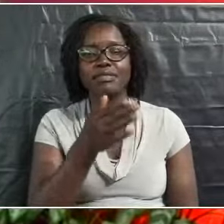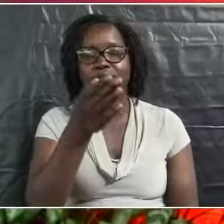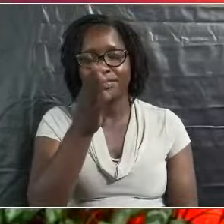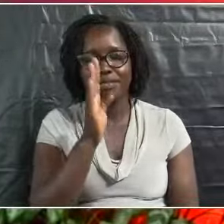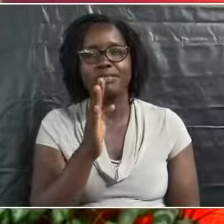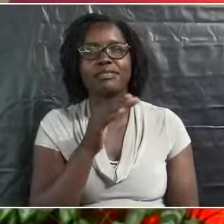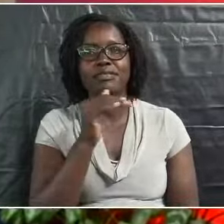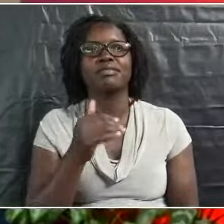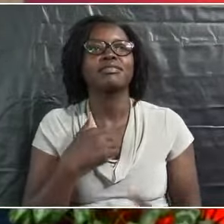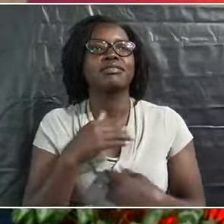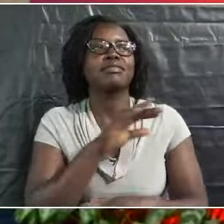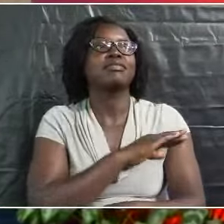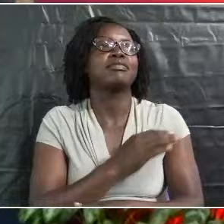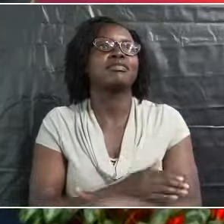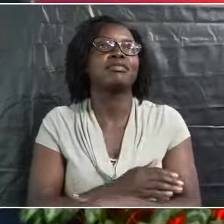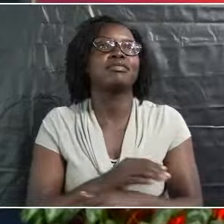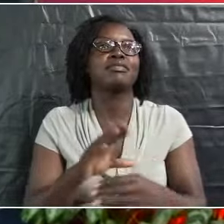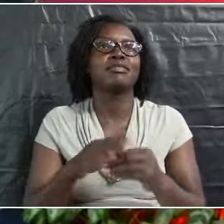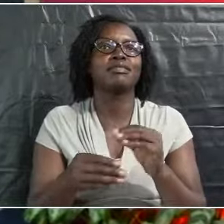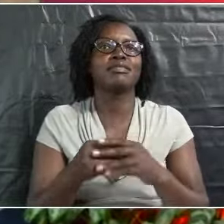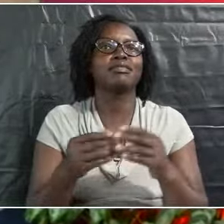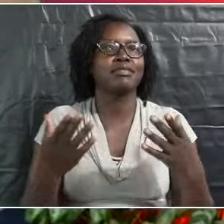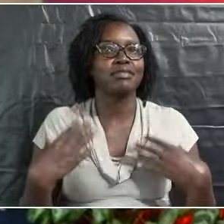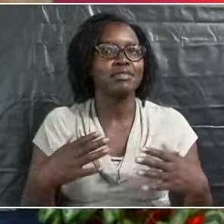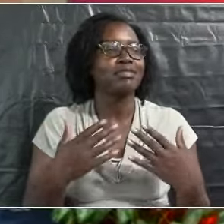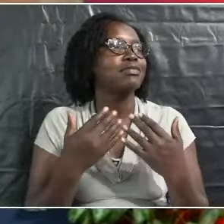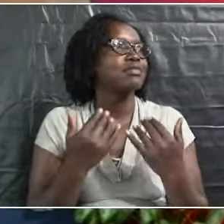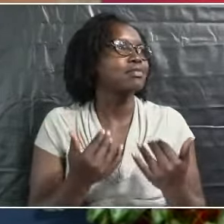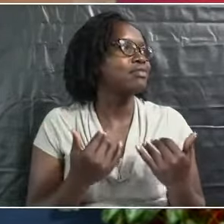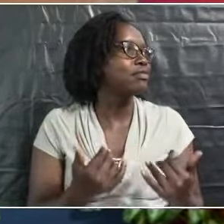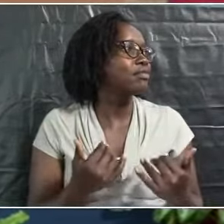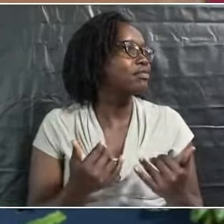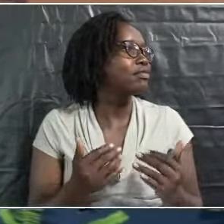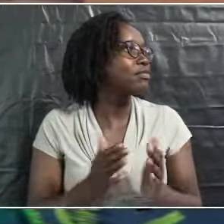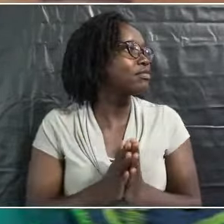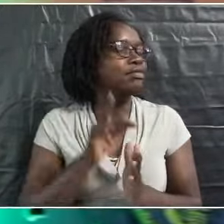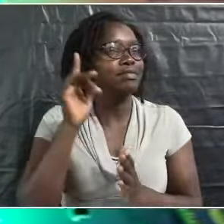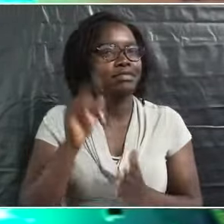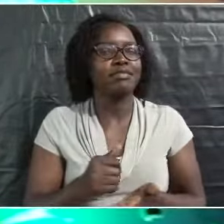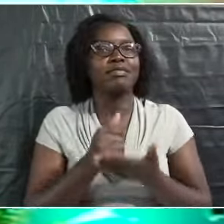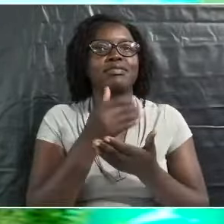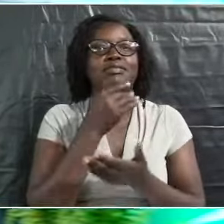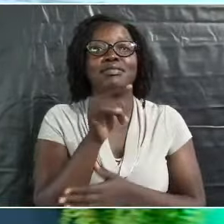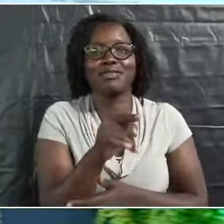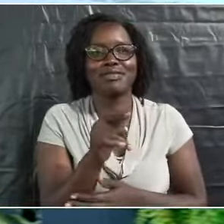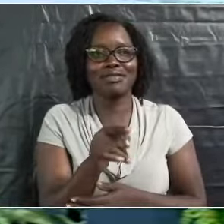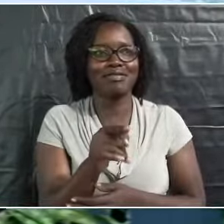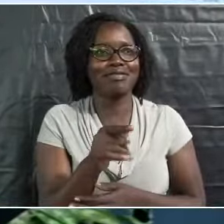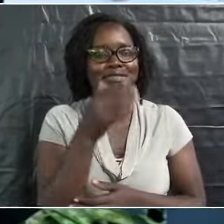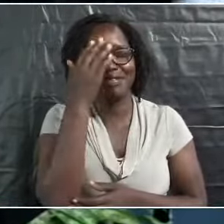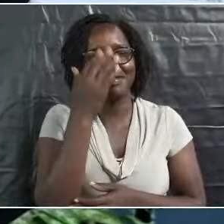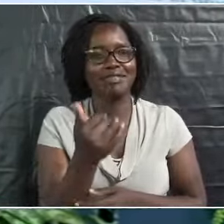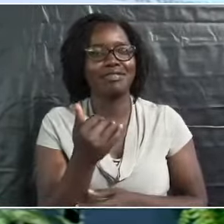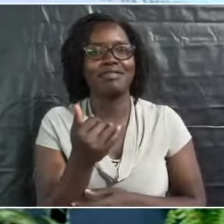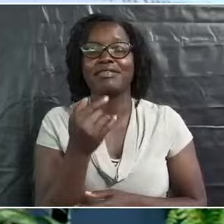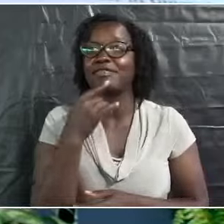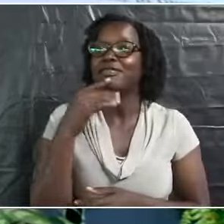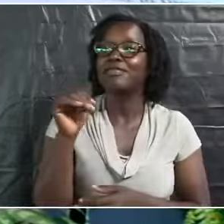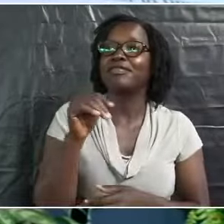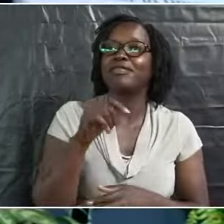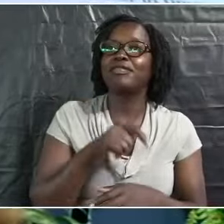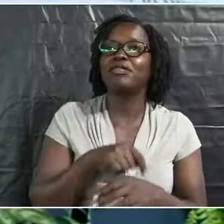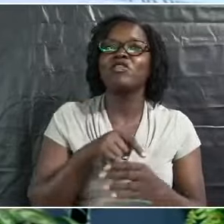have the capacity to create human beings. Now, I will not help this man. Because for him, when he